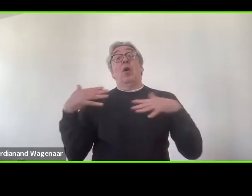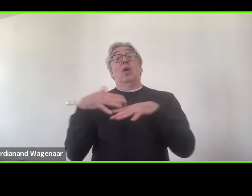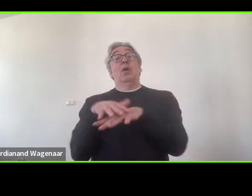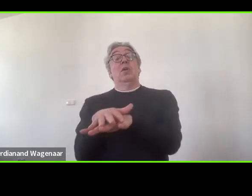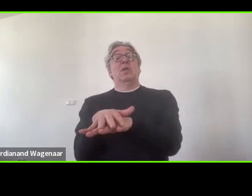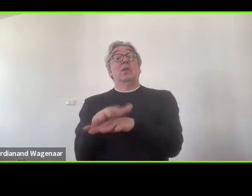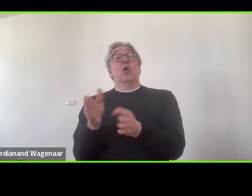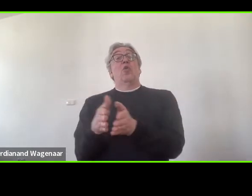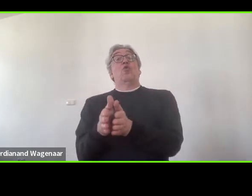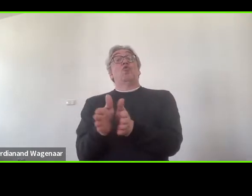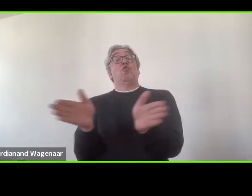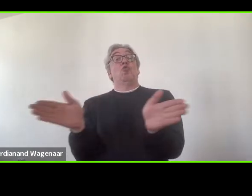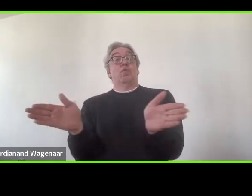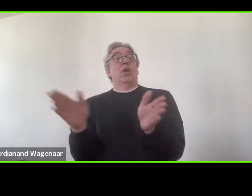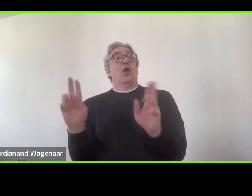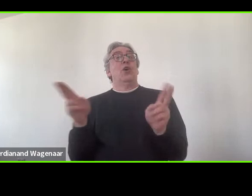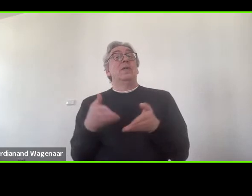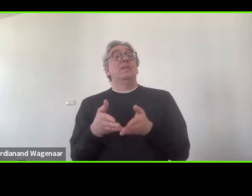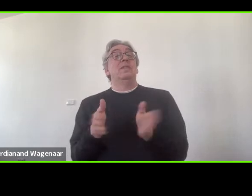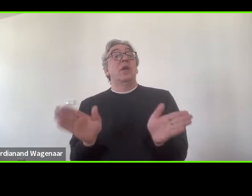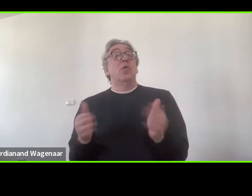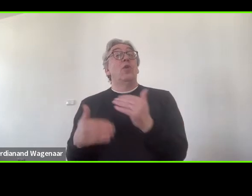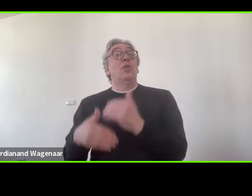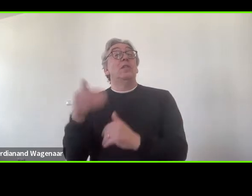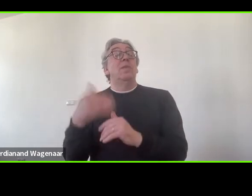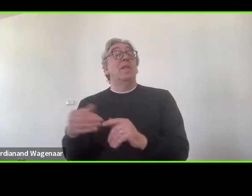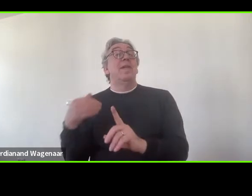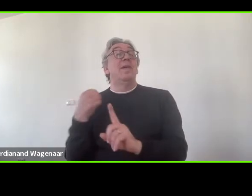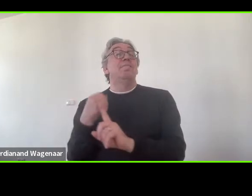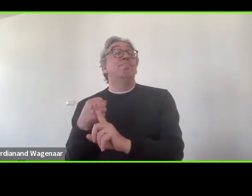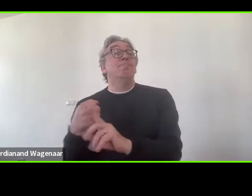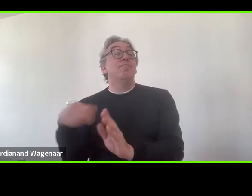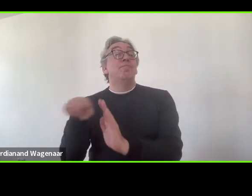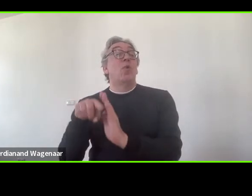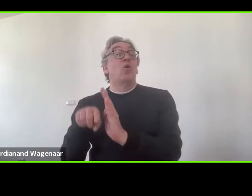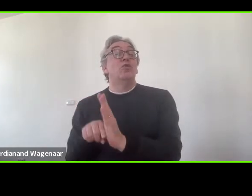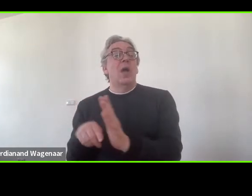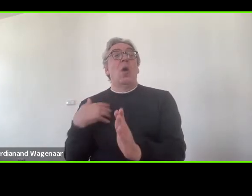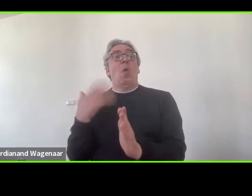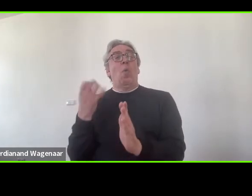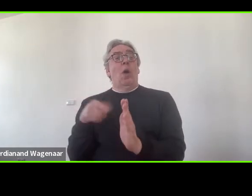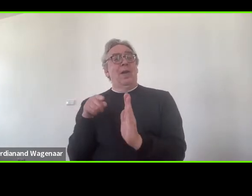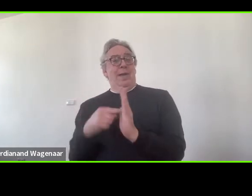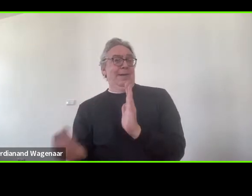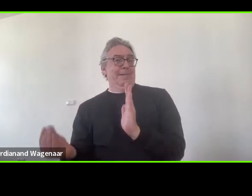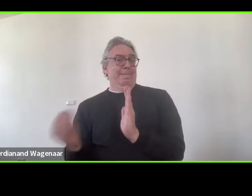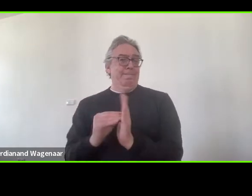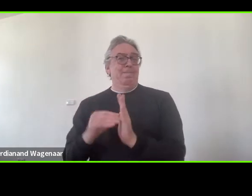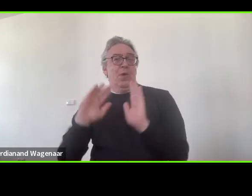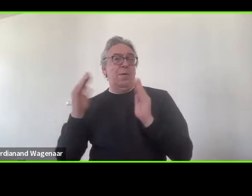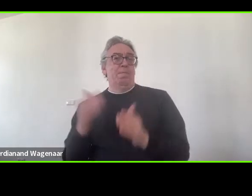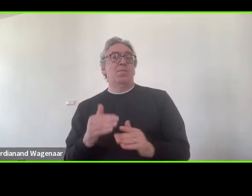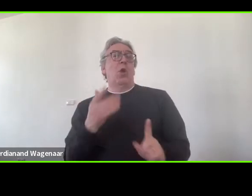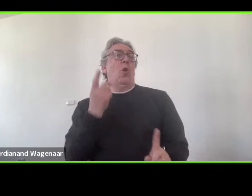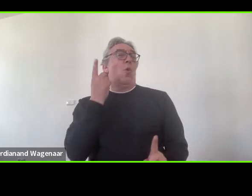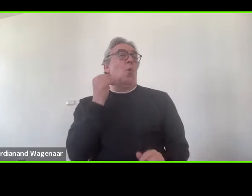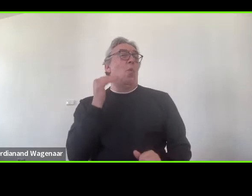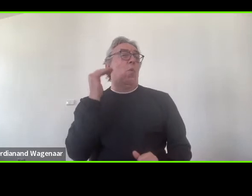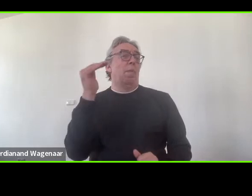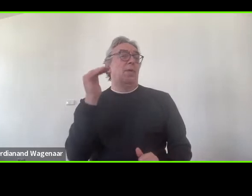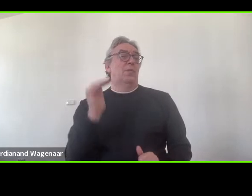across all action plans, and also in specific strategies and